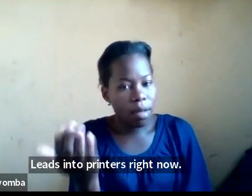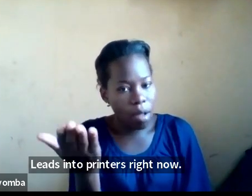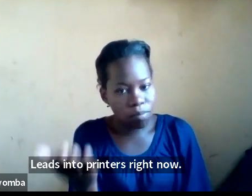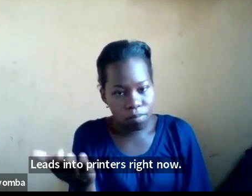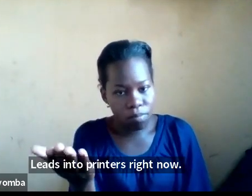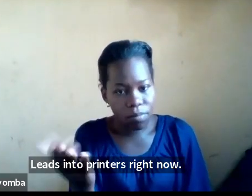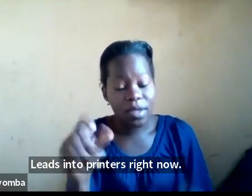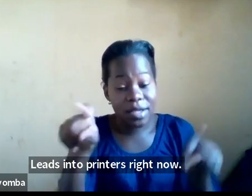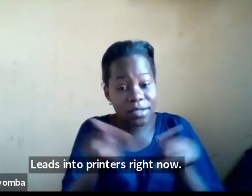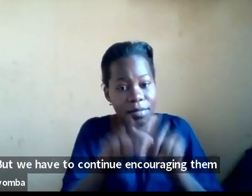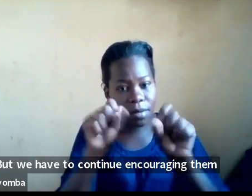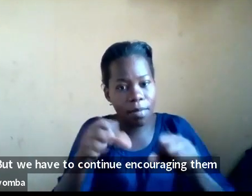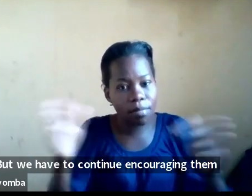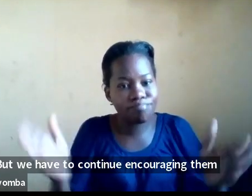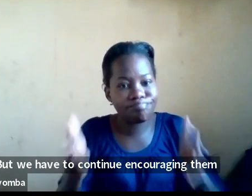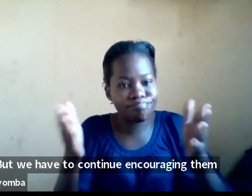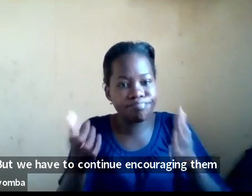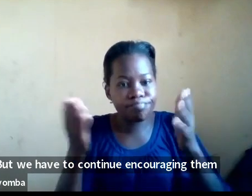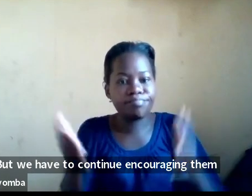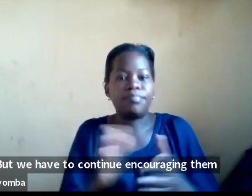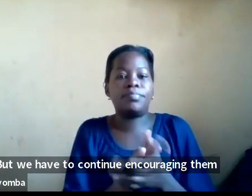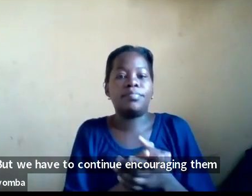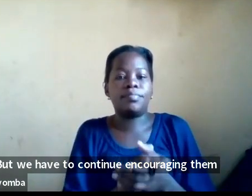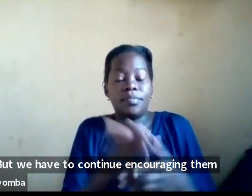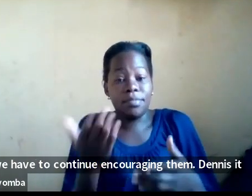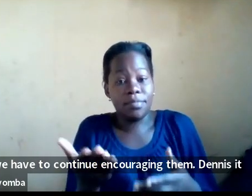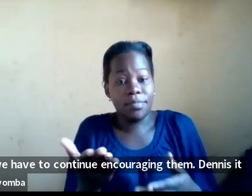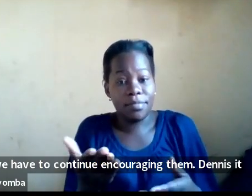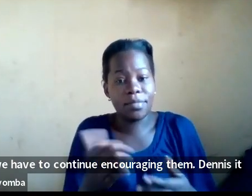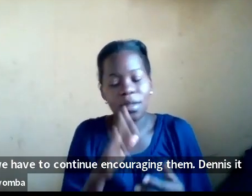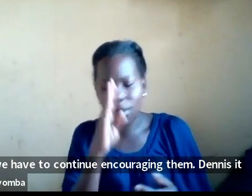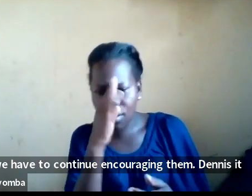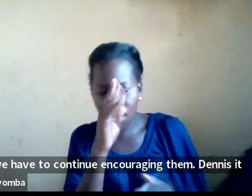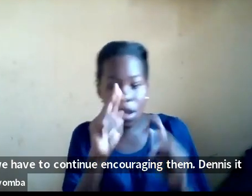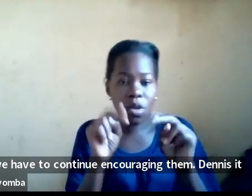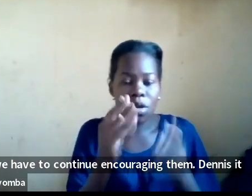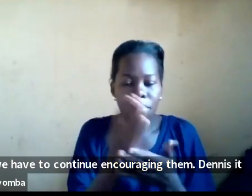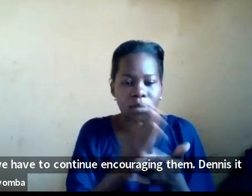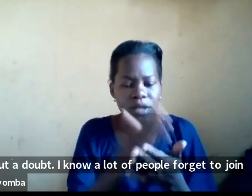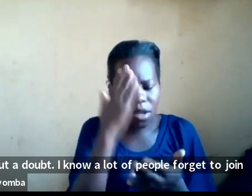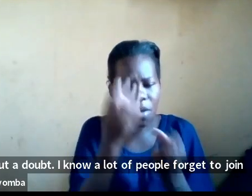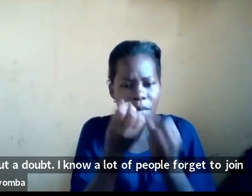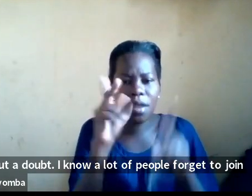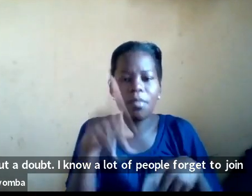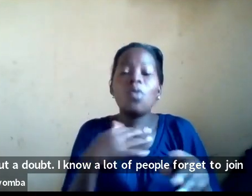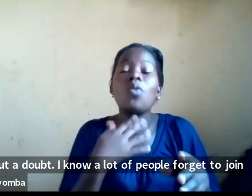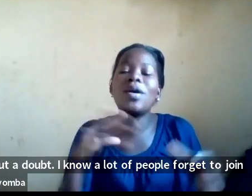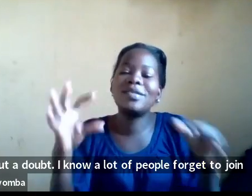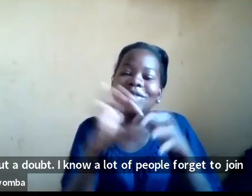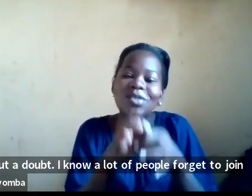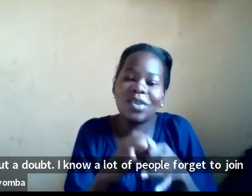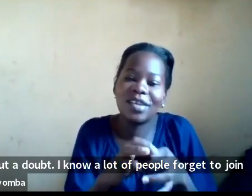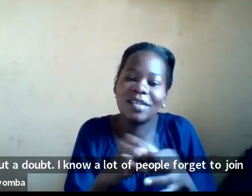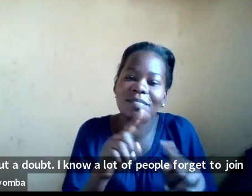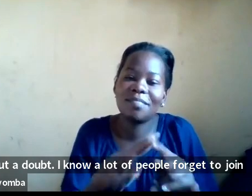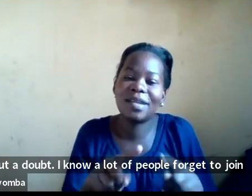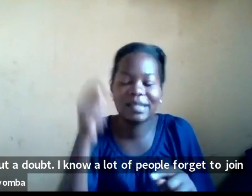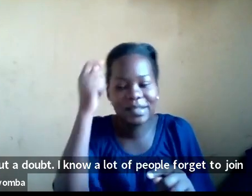continue encouraging them. Dennis, without a doubt, I know a lot of people fear to join this space, but they have the